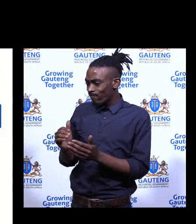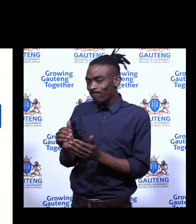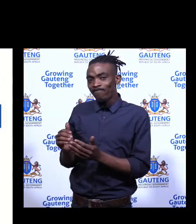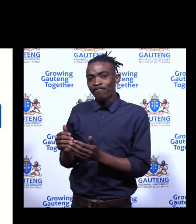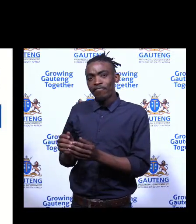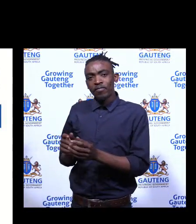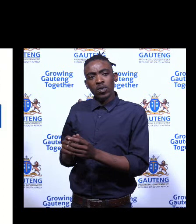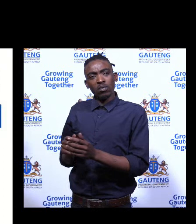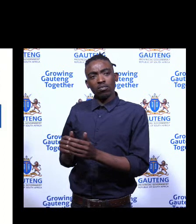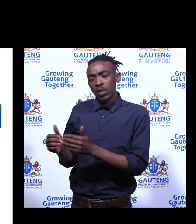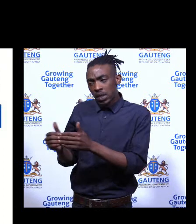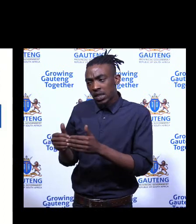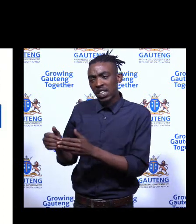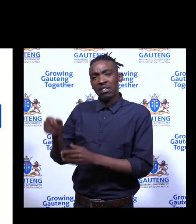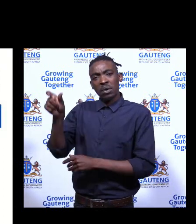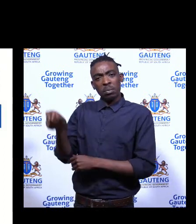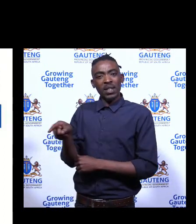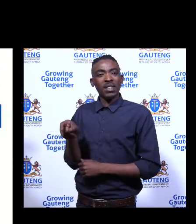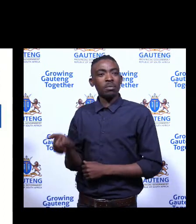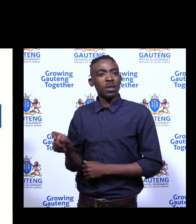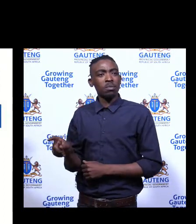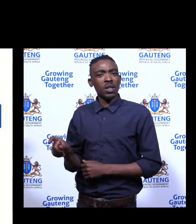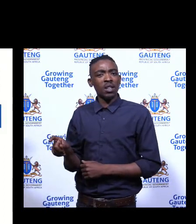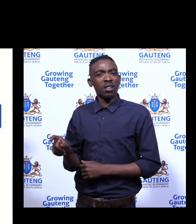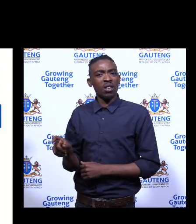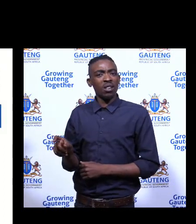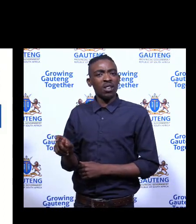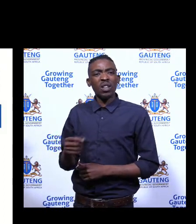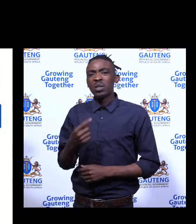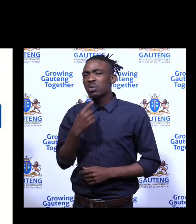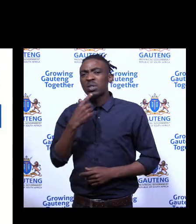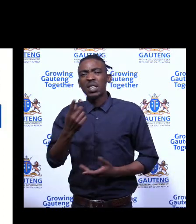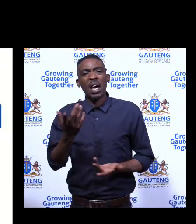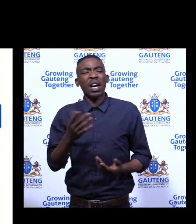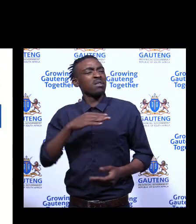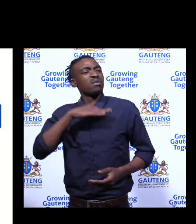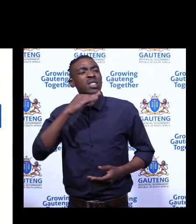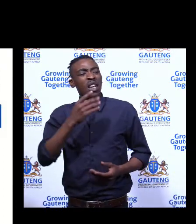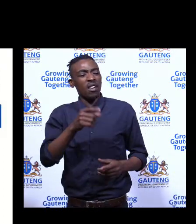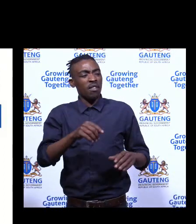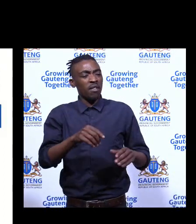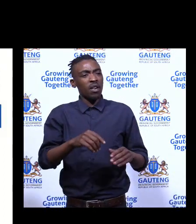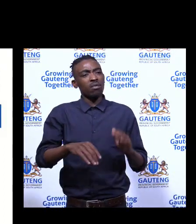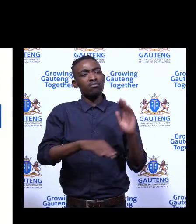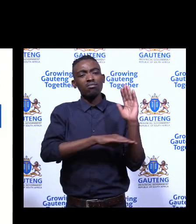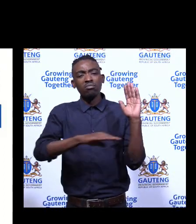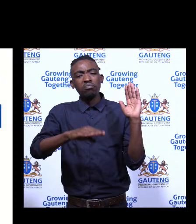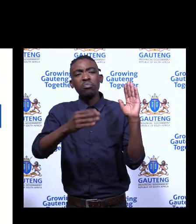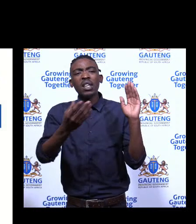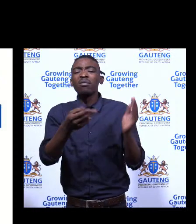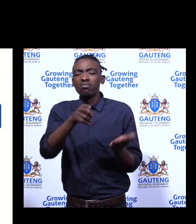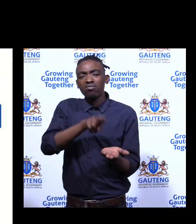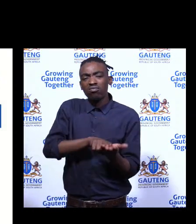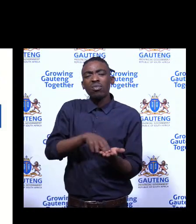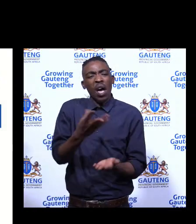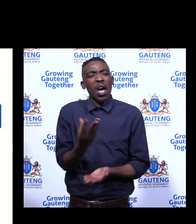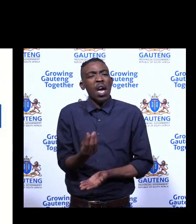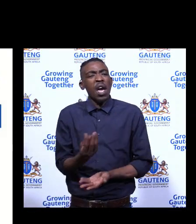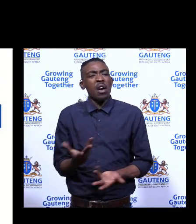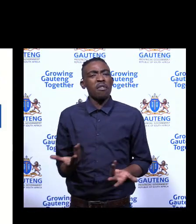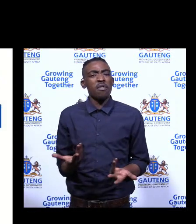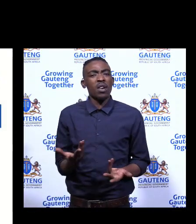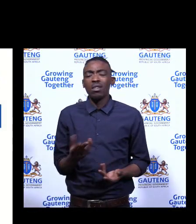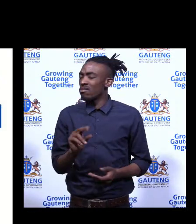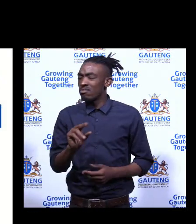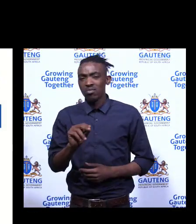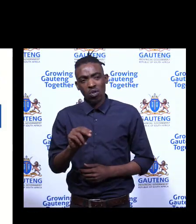not enough to just say, I have a bed, and then there is no important equipment that is